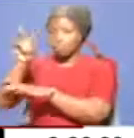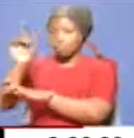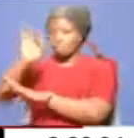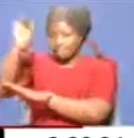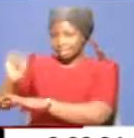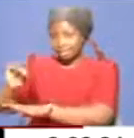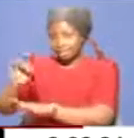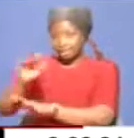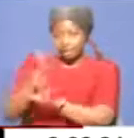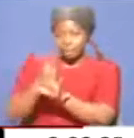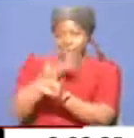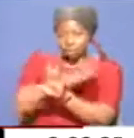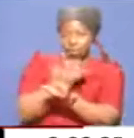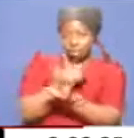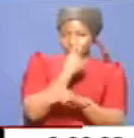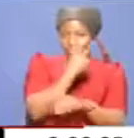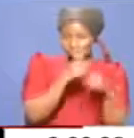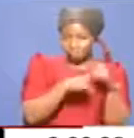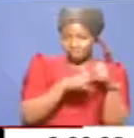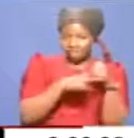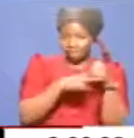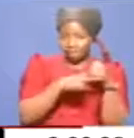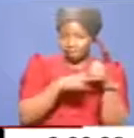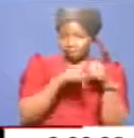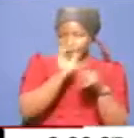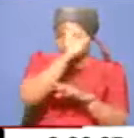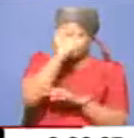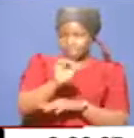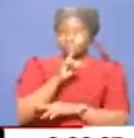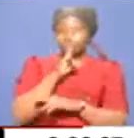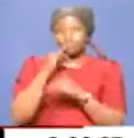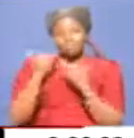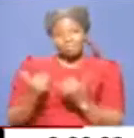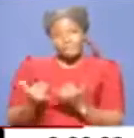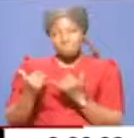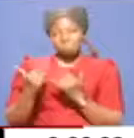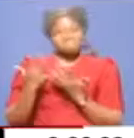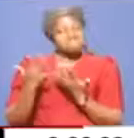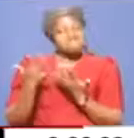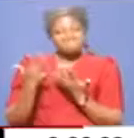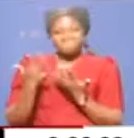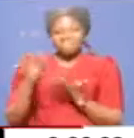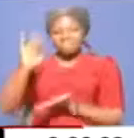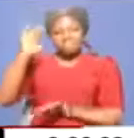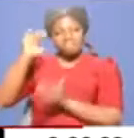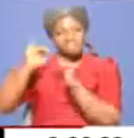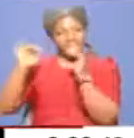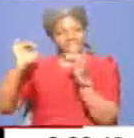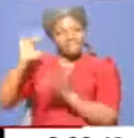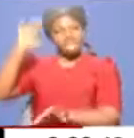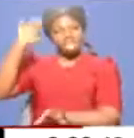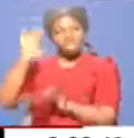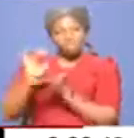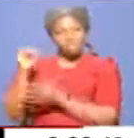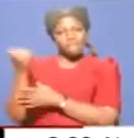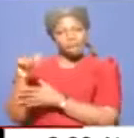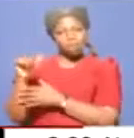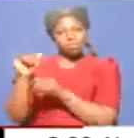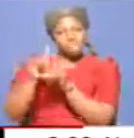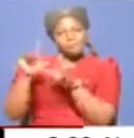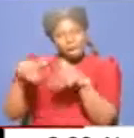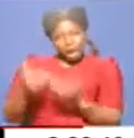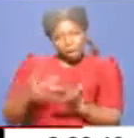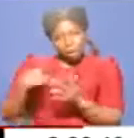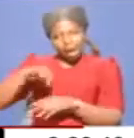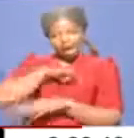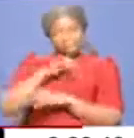from previously 27%. So the prevalence still hasn't gone down as we expected. It's sort of